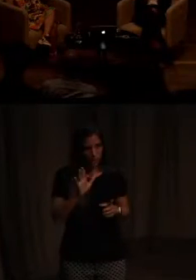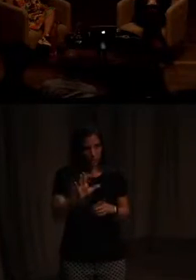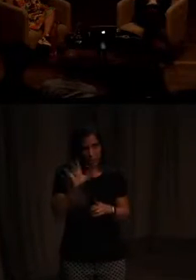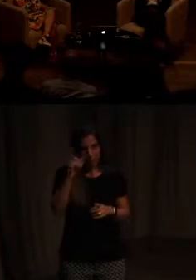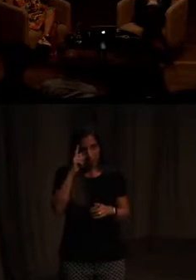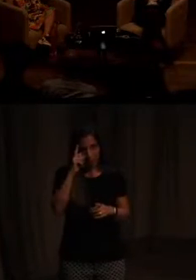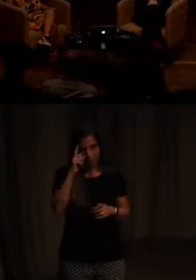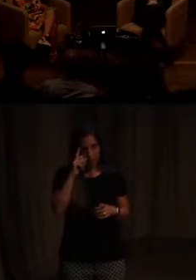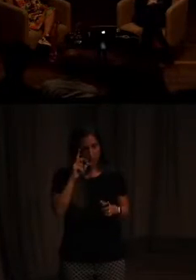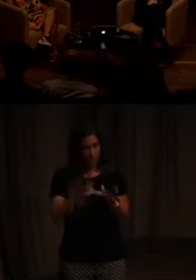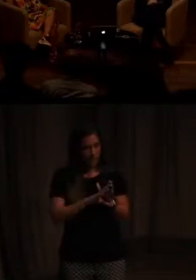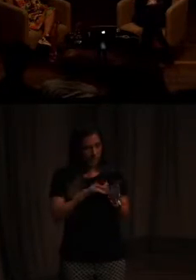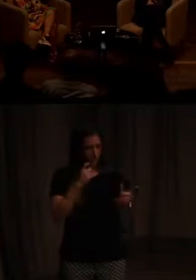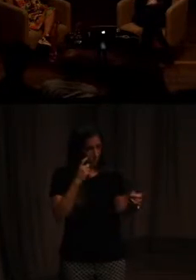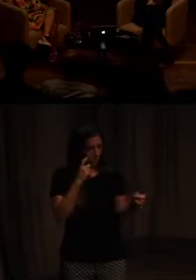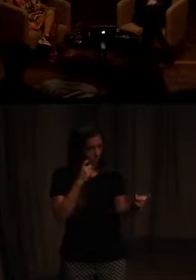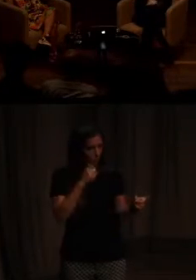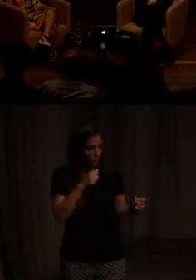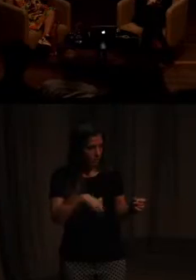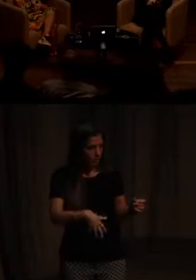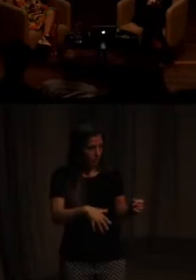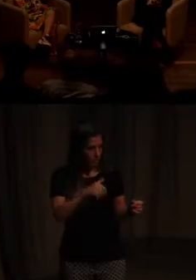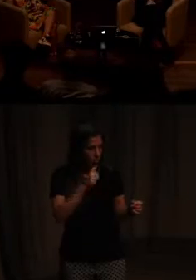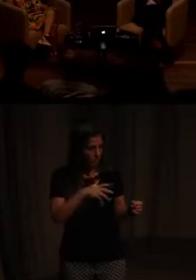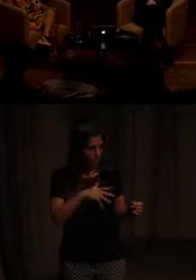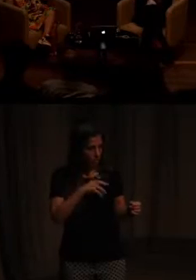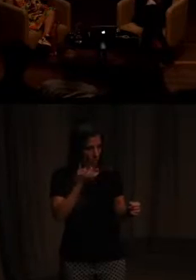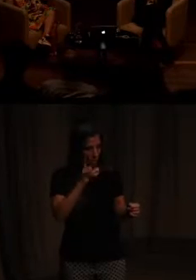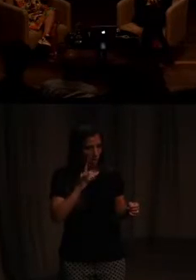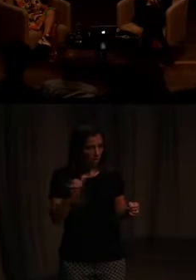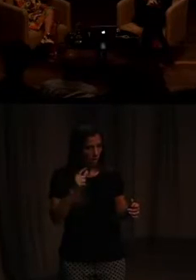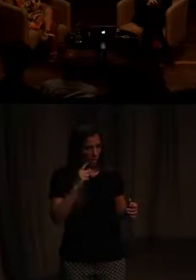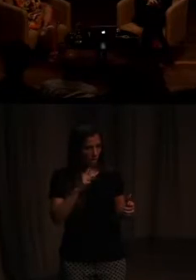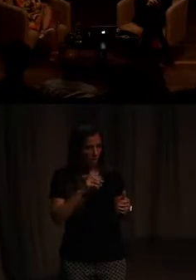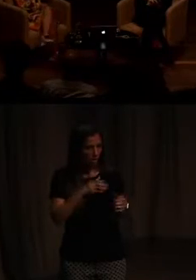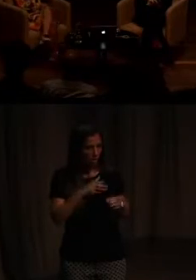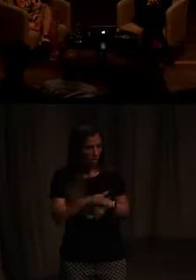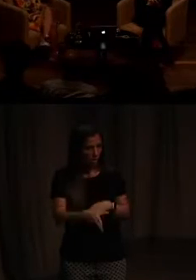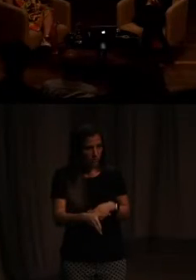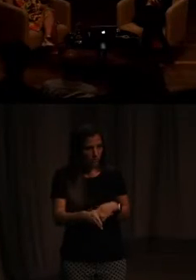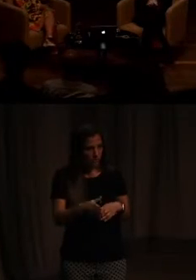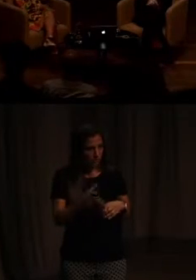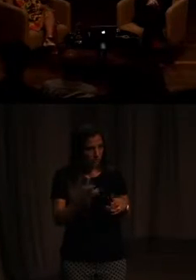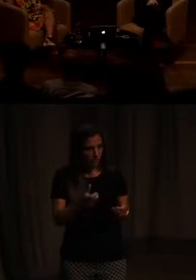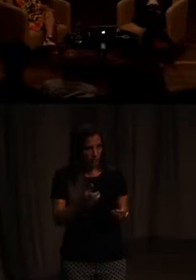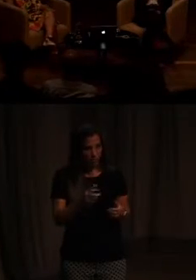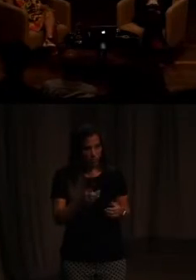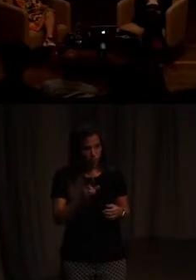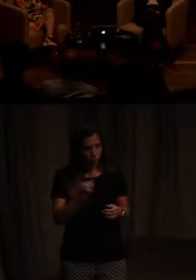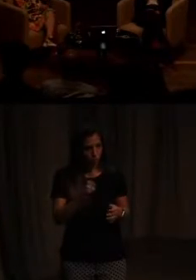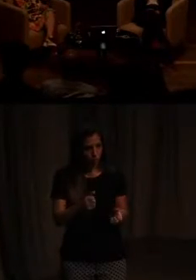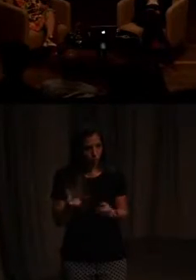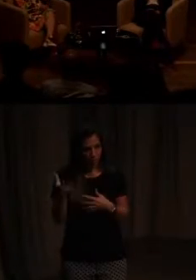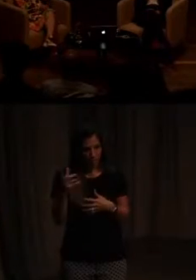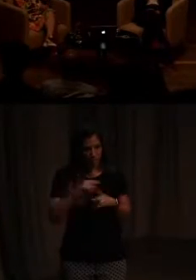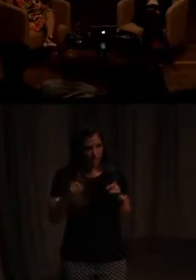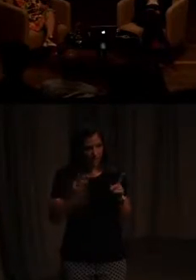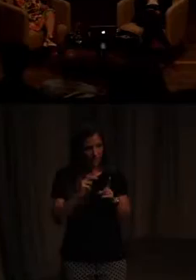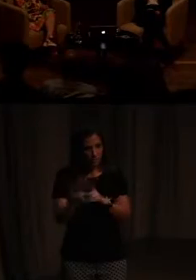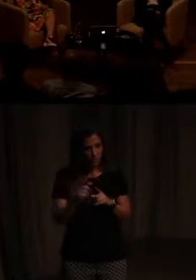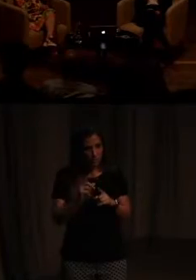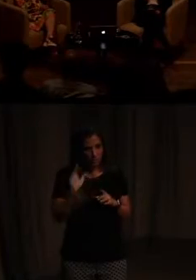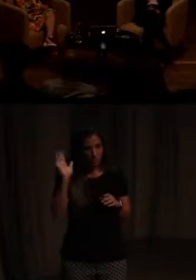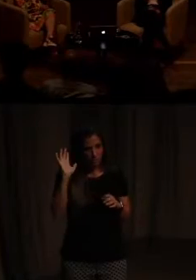what this image of a crying pregnant woman, you know, post-Roe is like. It's like a different image than it used to